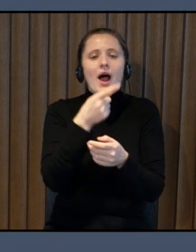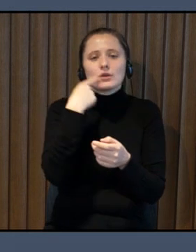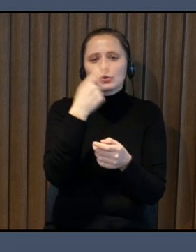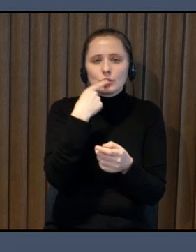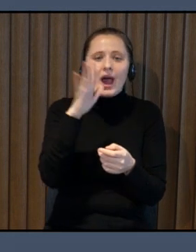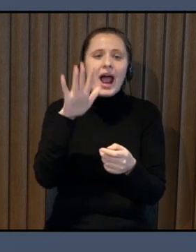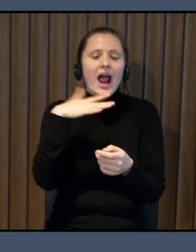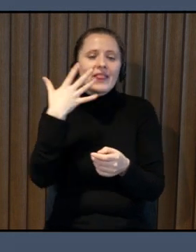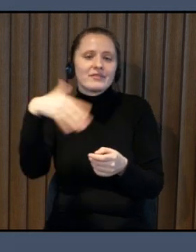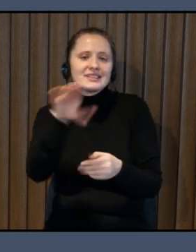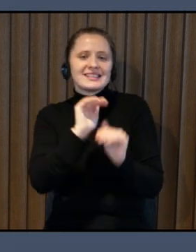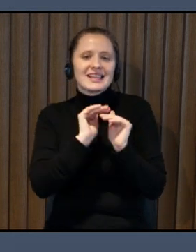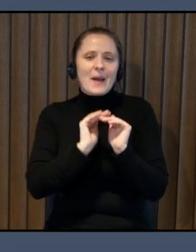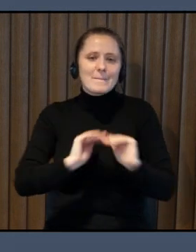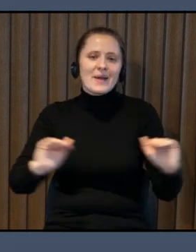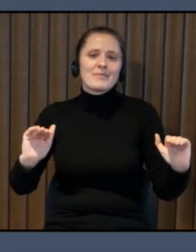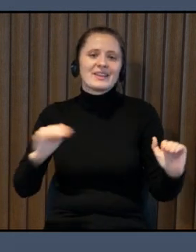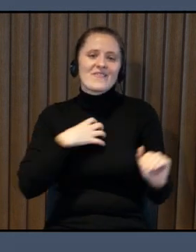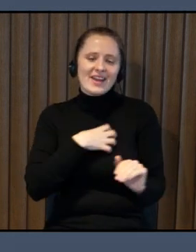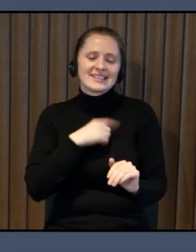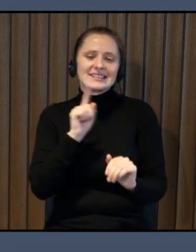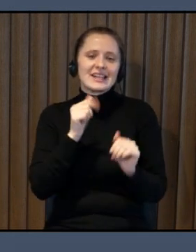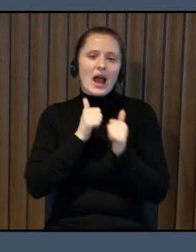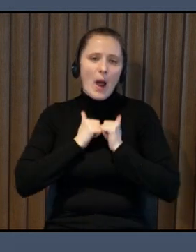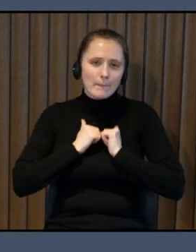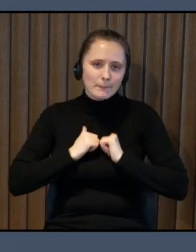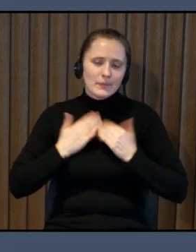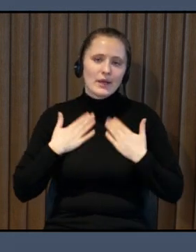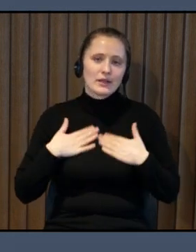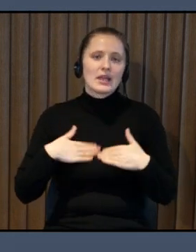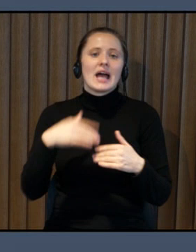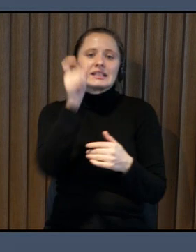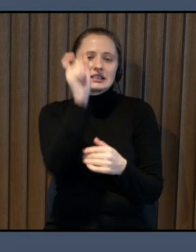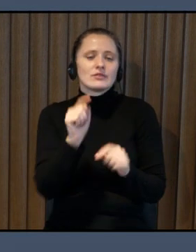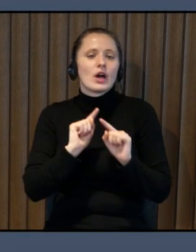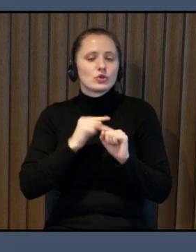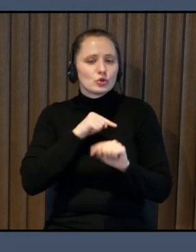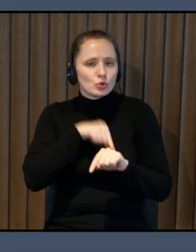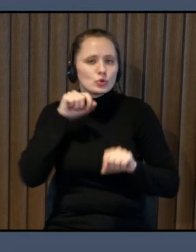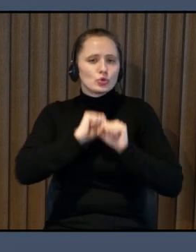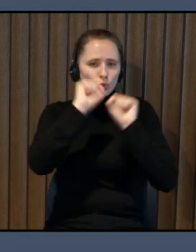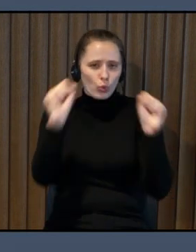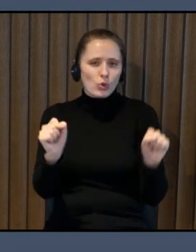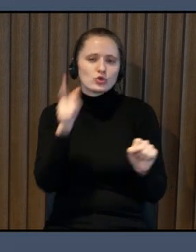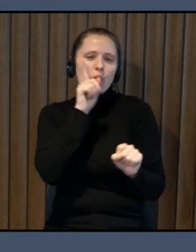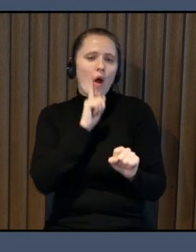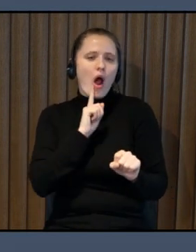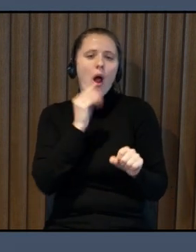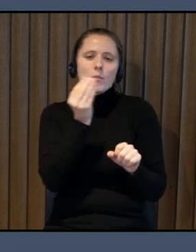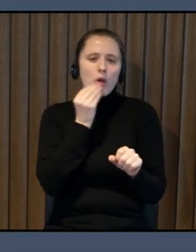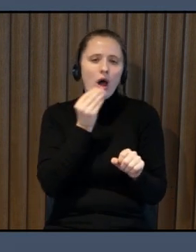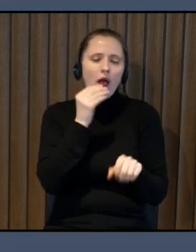art when all the basic needs are satisfied. A person can feel safe and